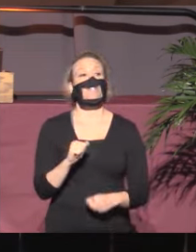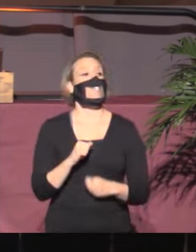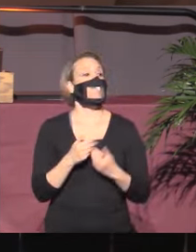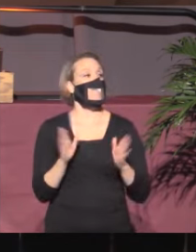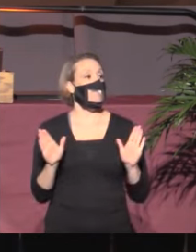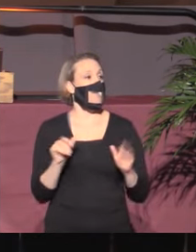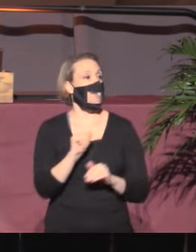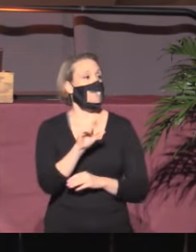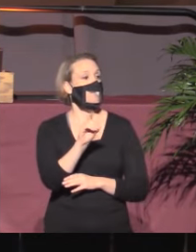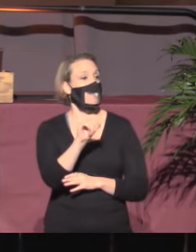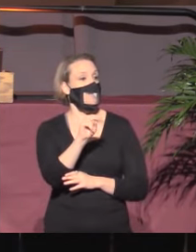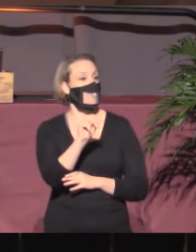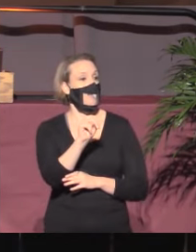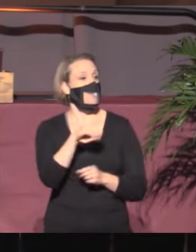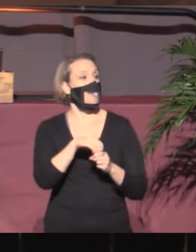please rise?